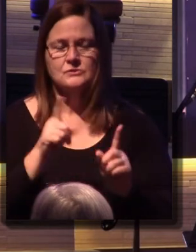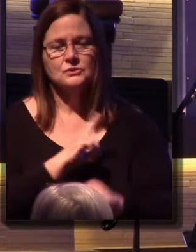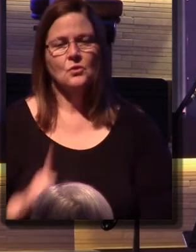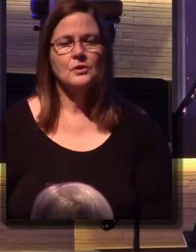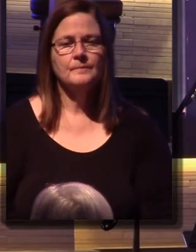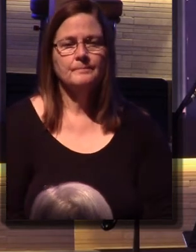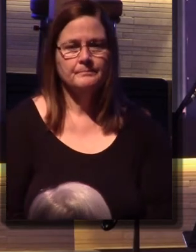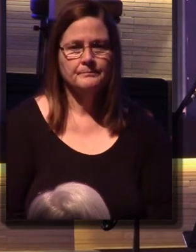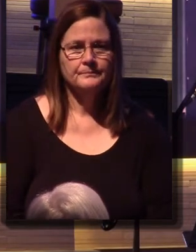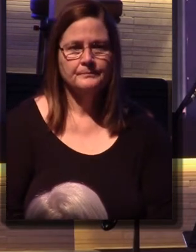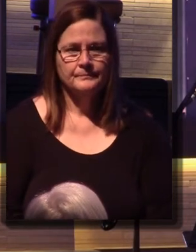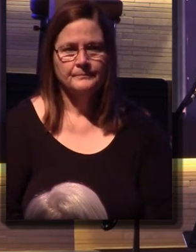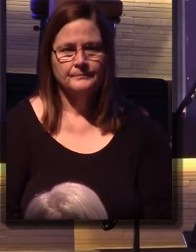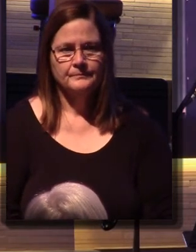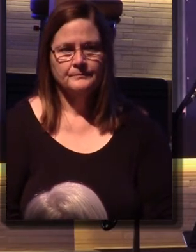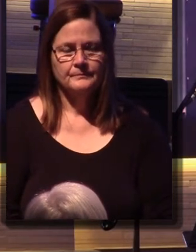the Lord.